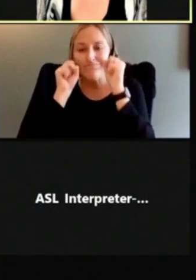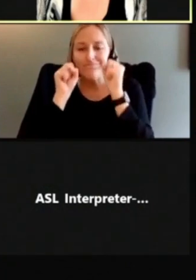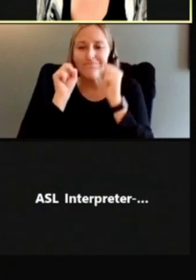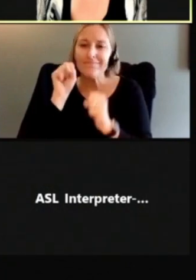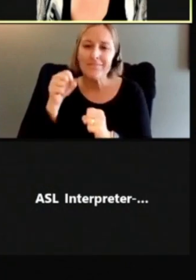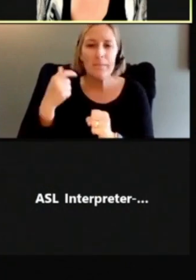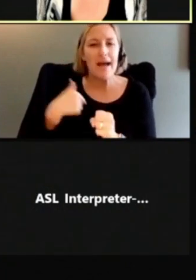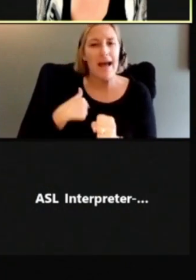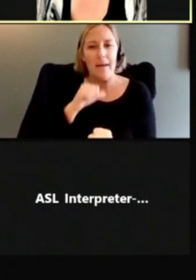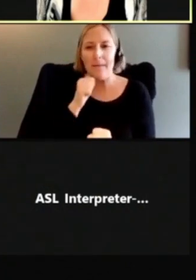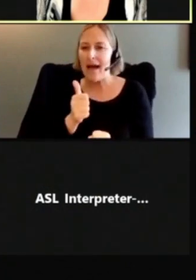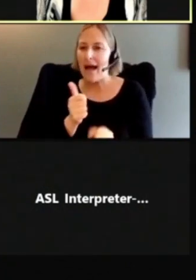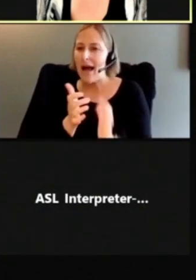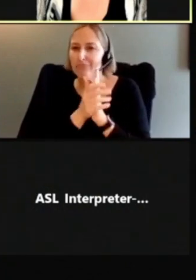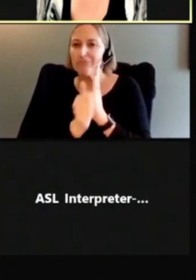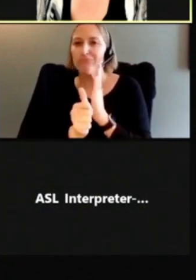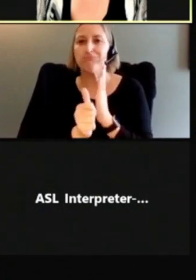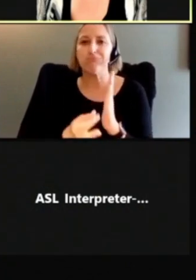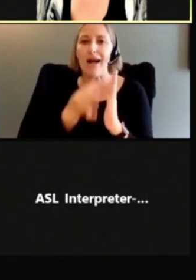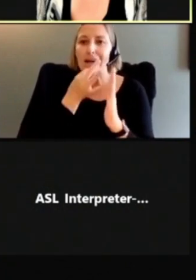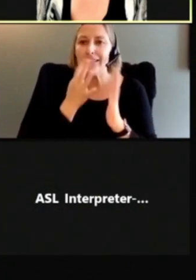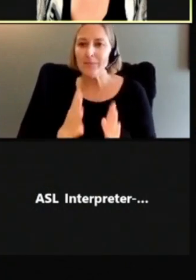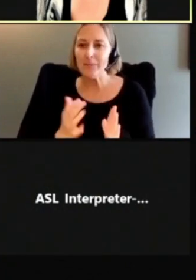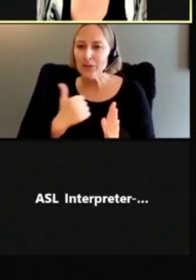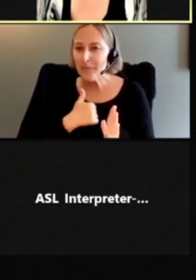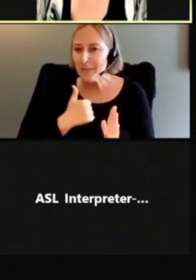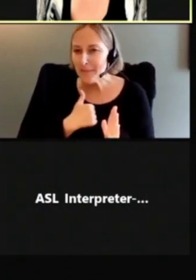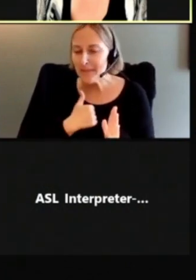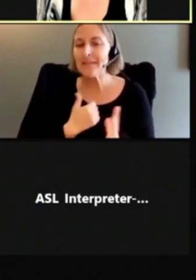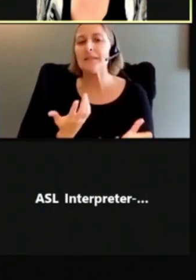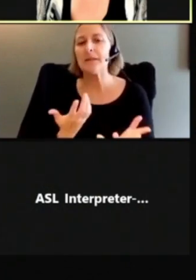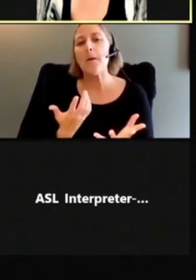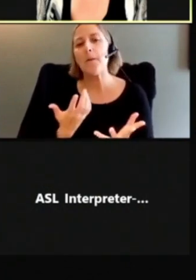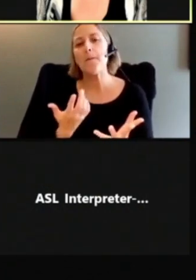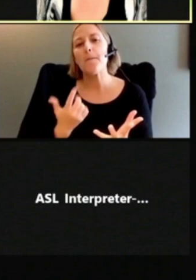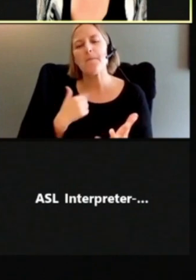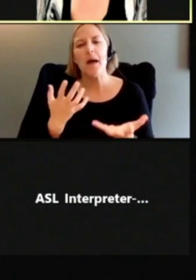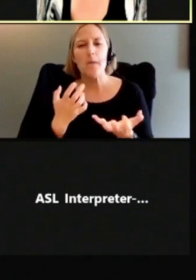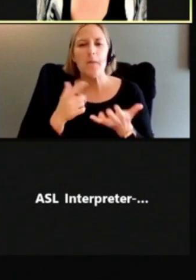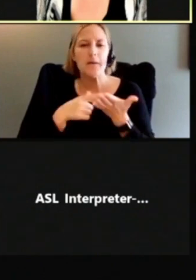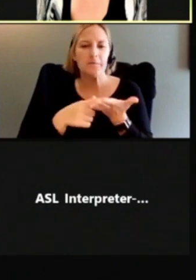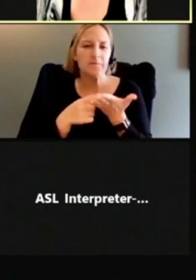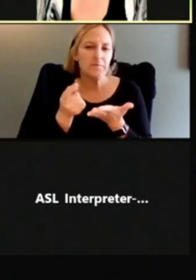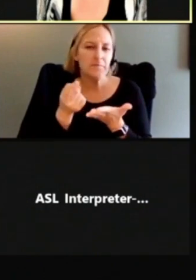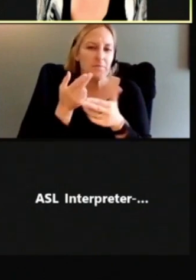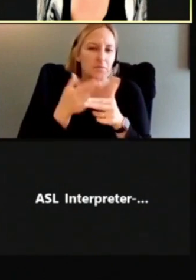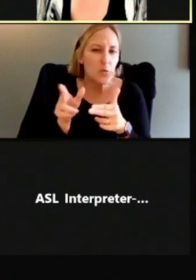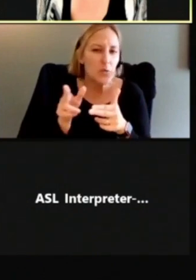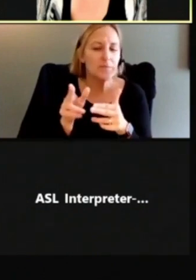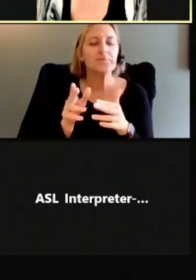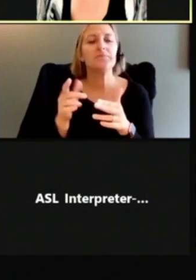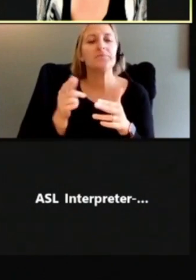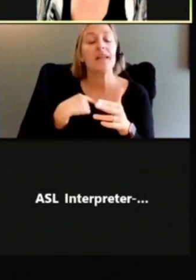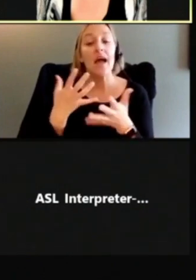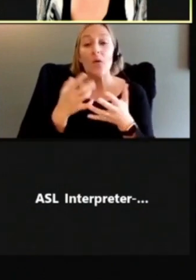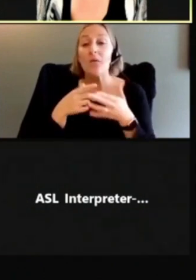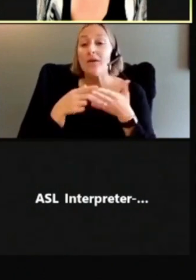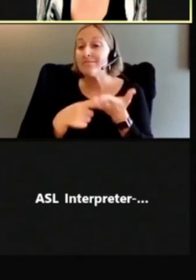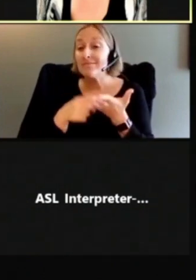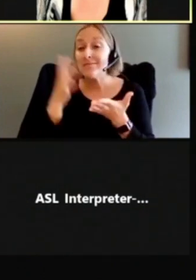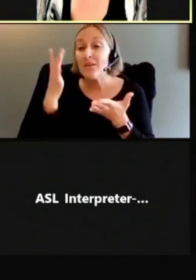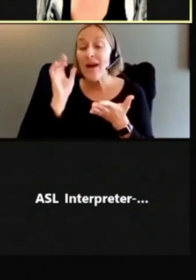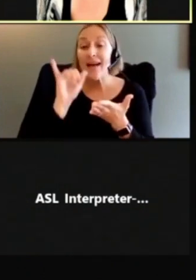going to touch on it for a moment. Consider this food for thought. And I want to mention it because it's so important to anyone who